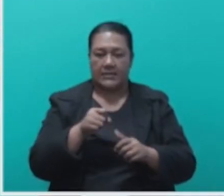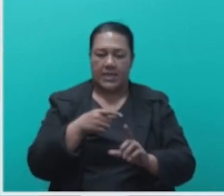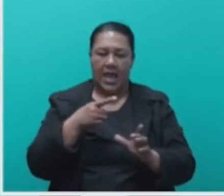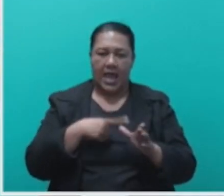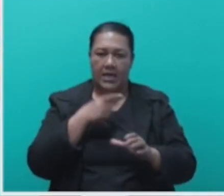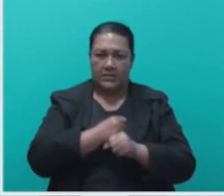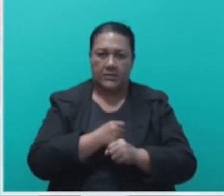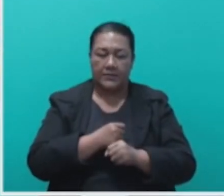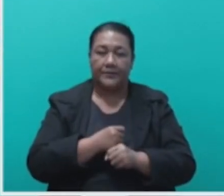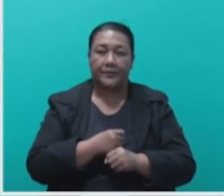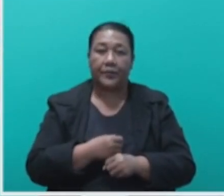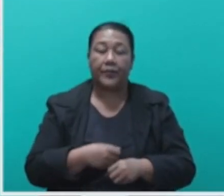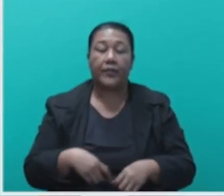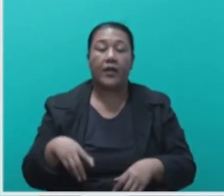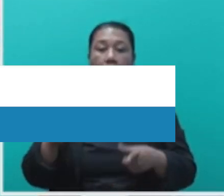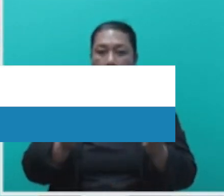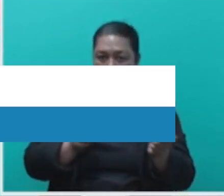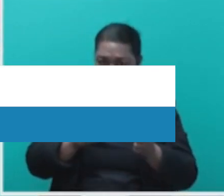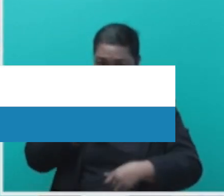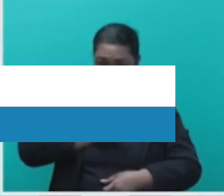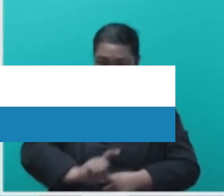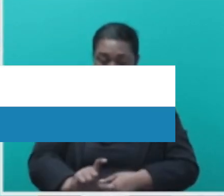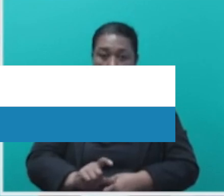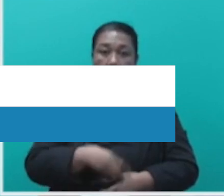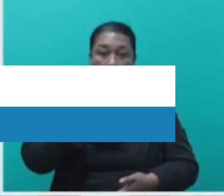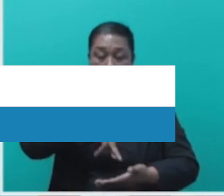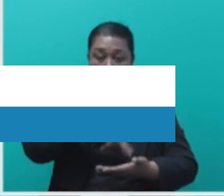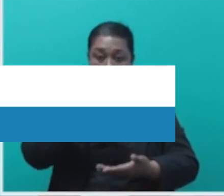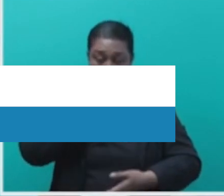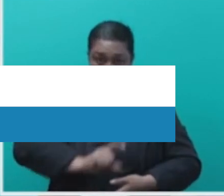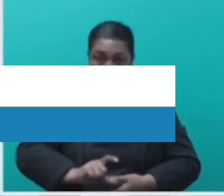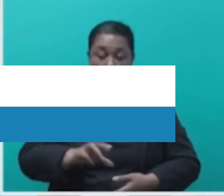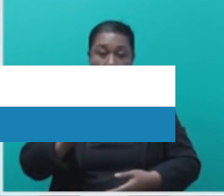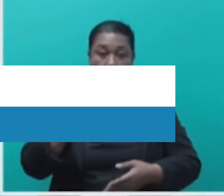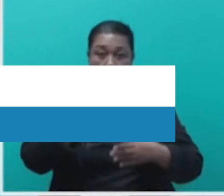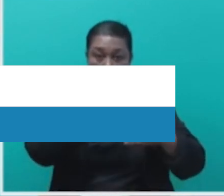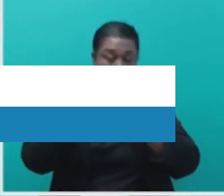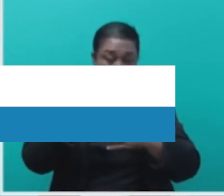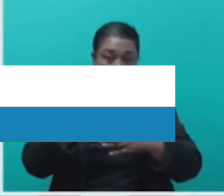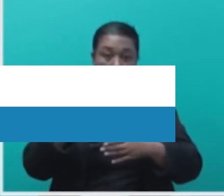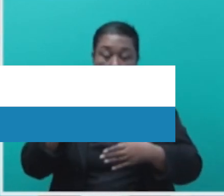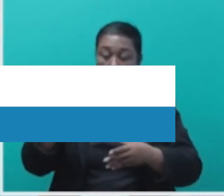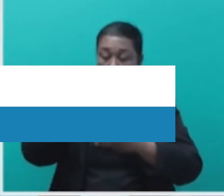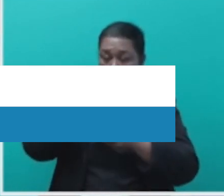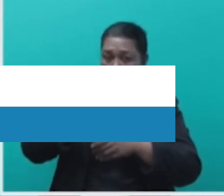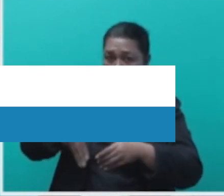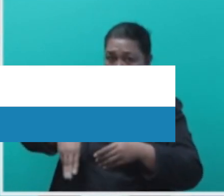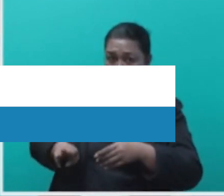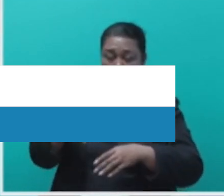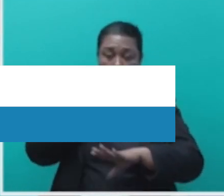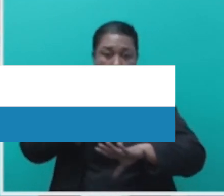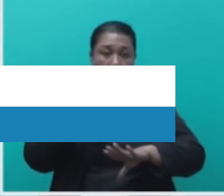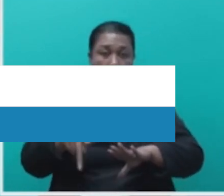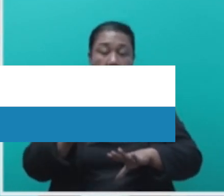First, the Code of Conduct. The requirement of a code of conduct for leaders, including ministers and members of Parliament, is contained